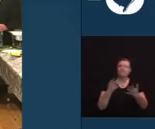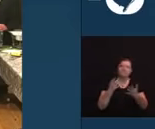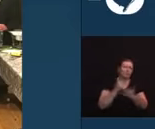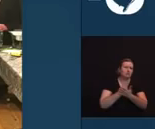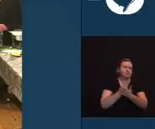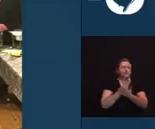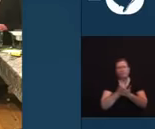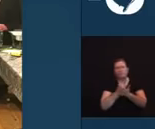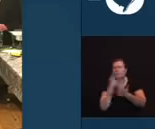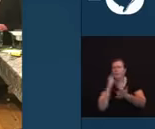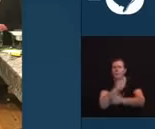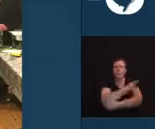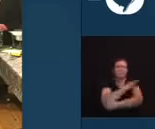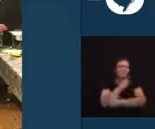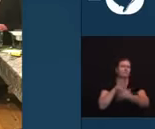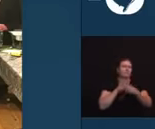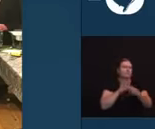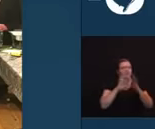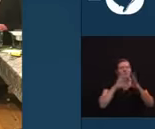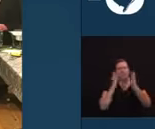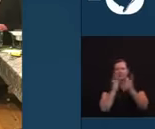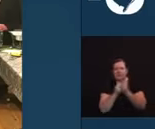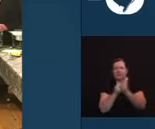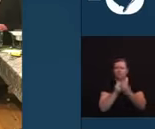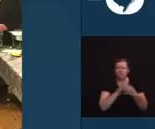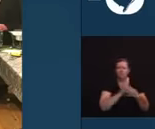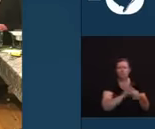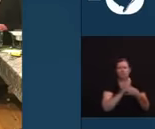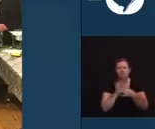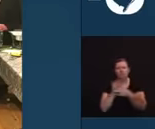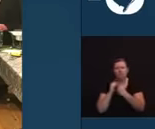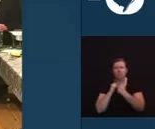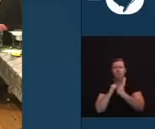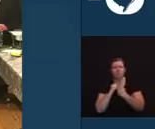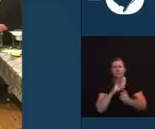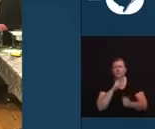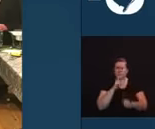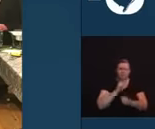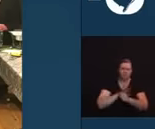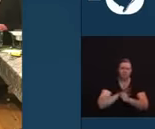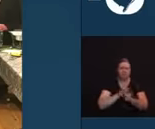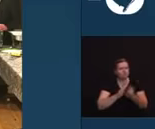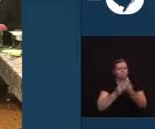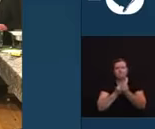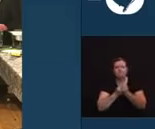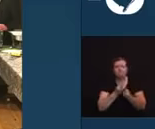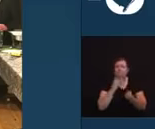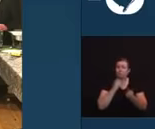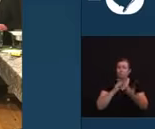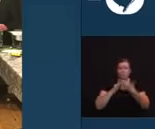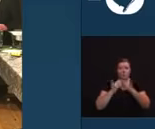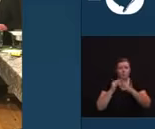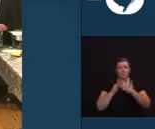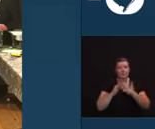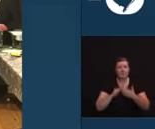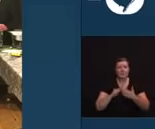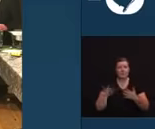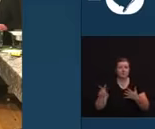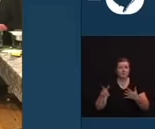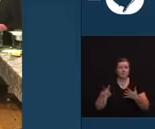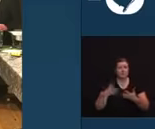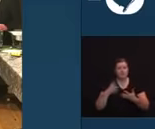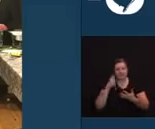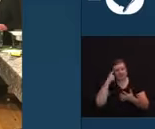Excuse me, he was equally devoted to the Jewish community as well as to his faith. and to the study of the Torah. And through